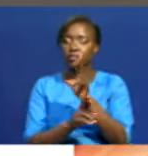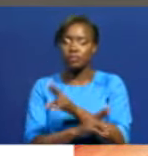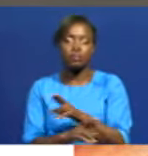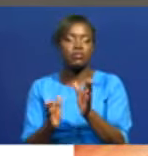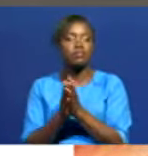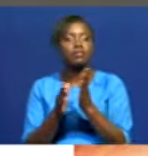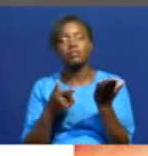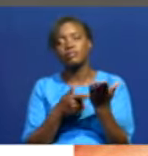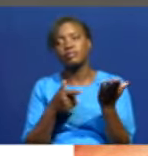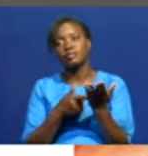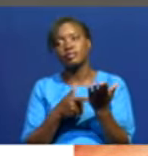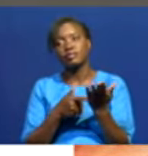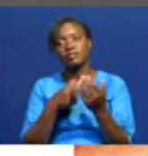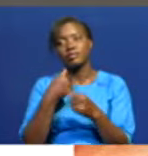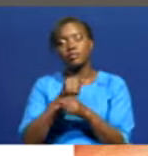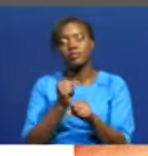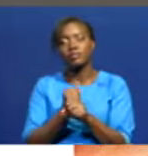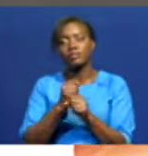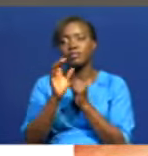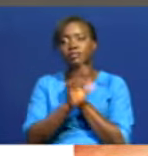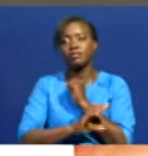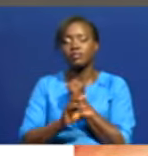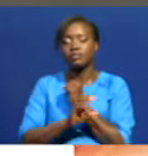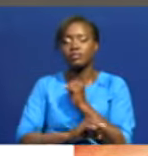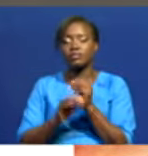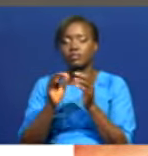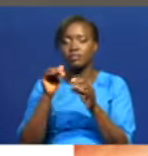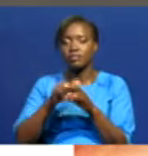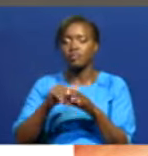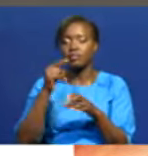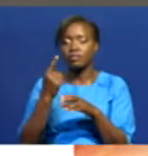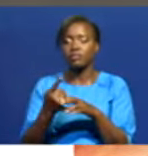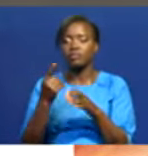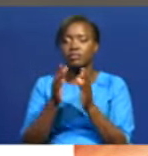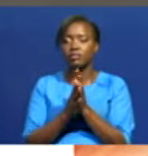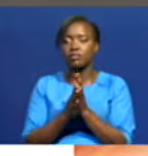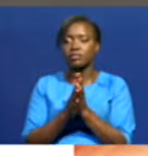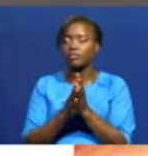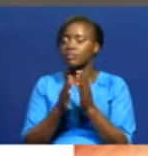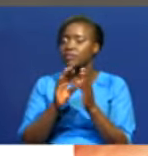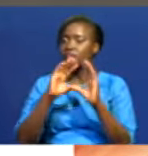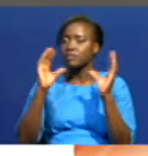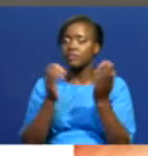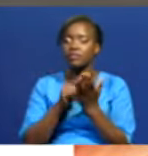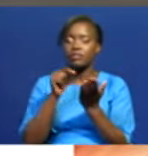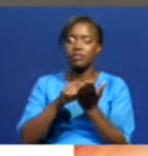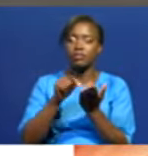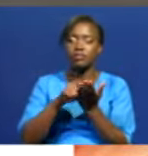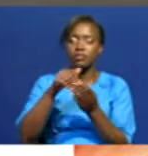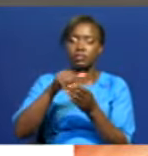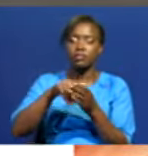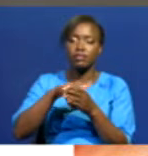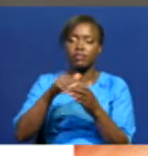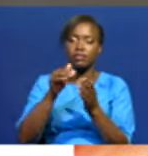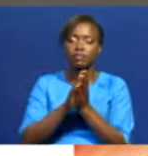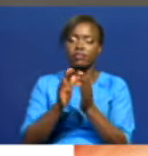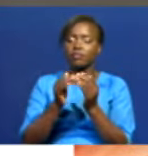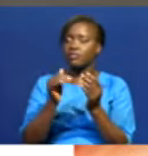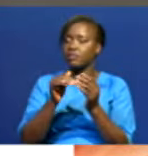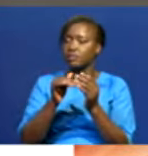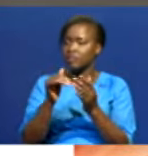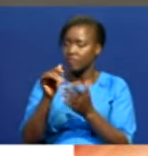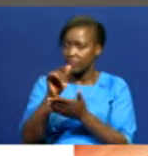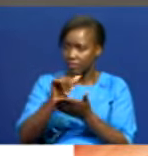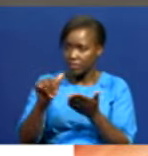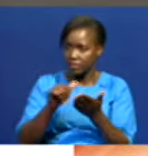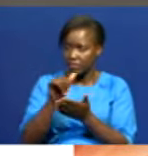technology have turned the country into one of the world's top investment spots. During a meeting with Li Shi,